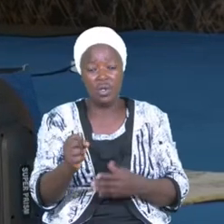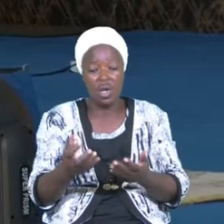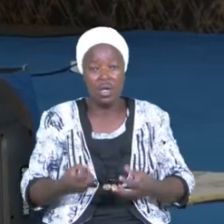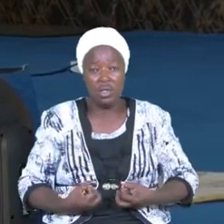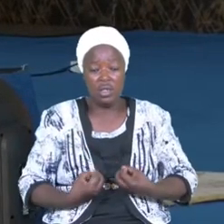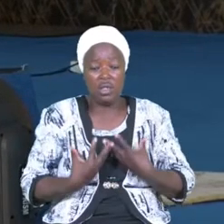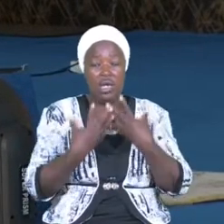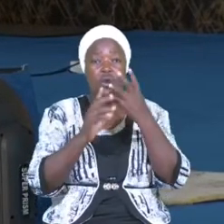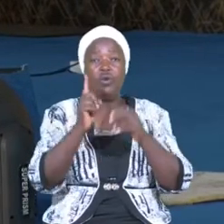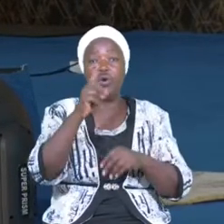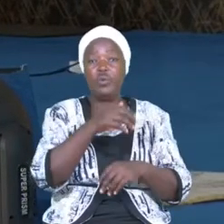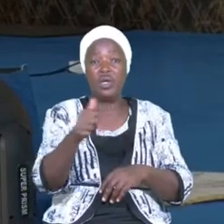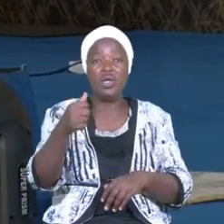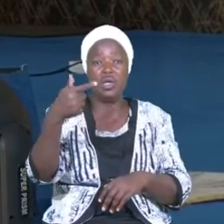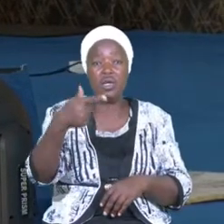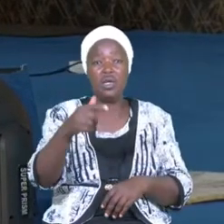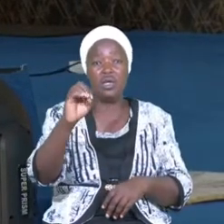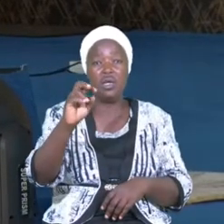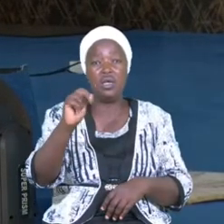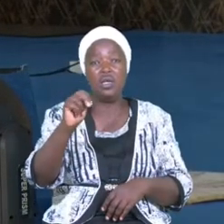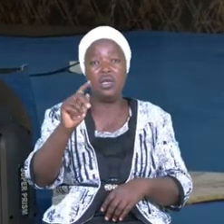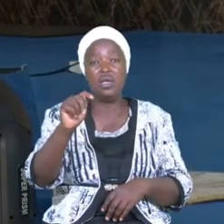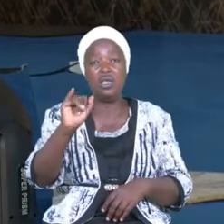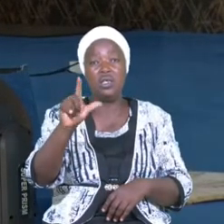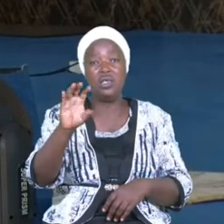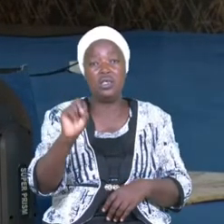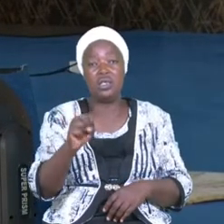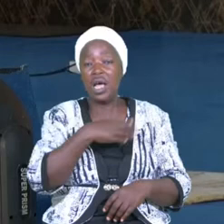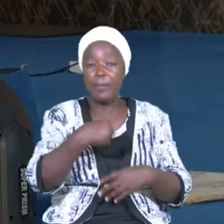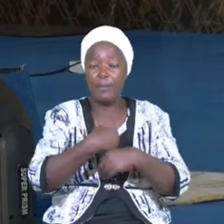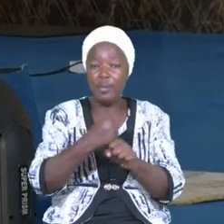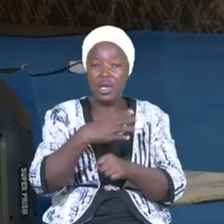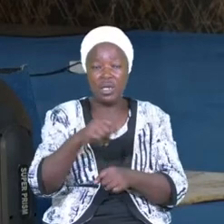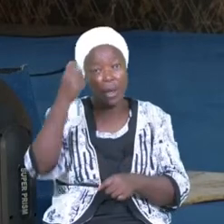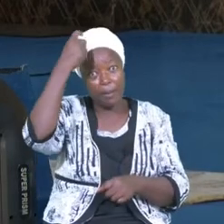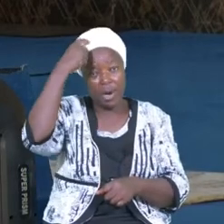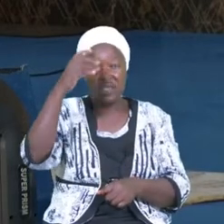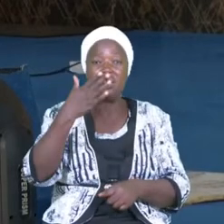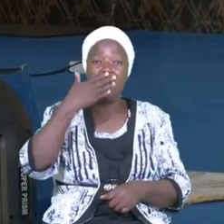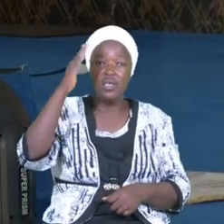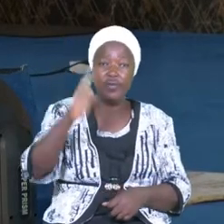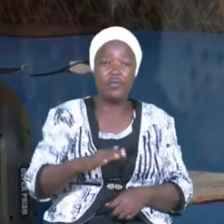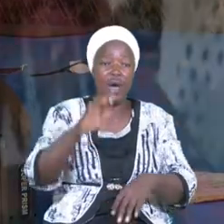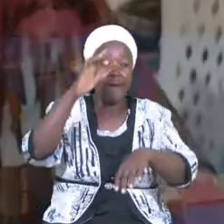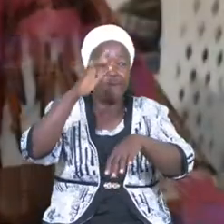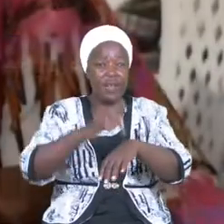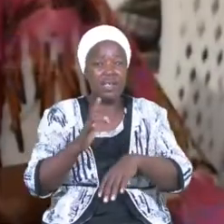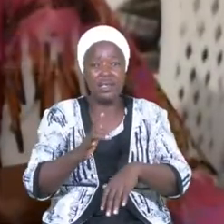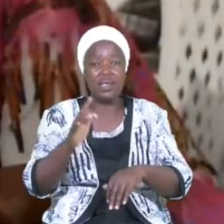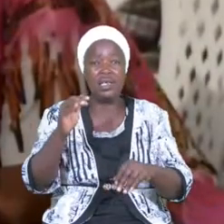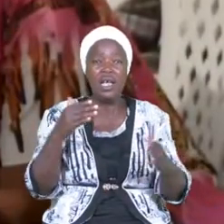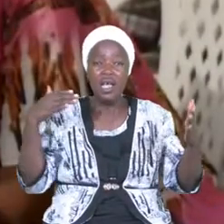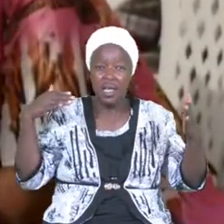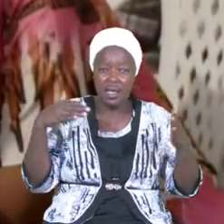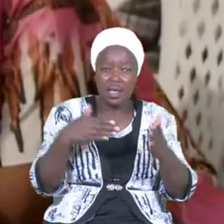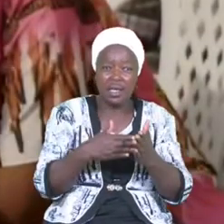Gentiles and made their minds evil, affected against